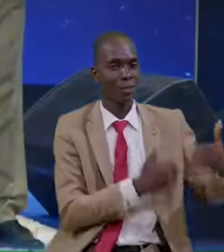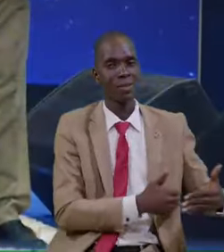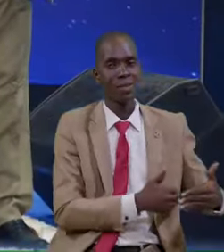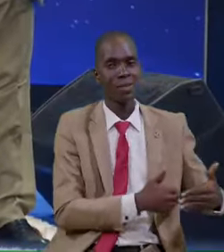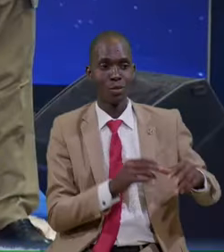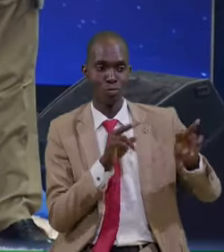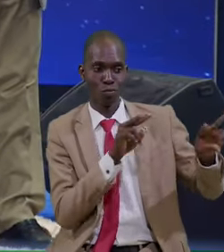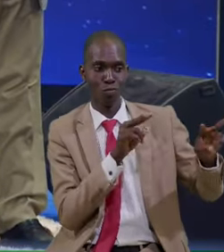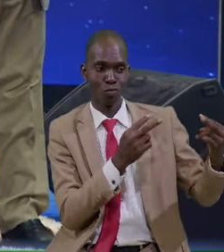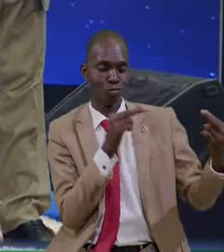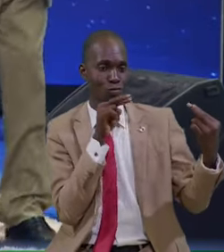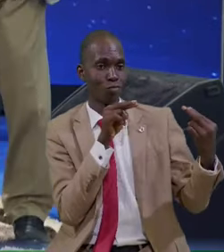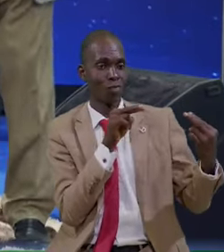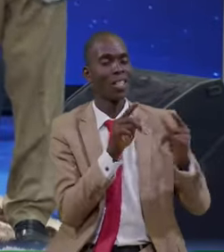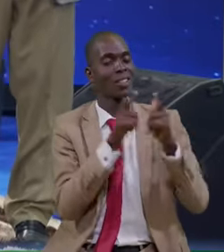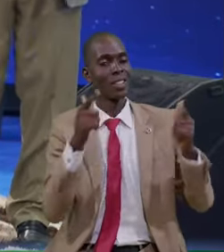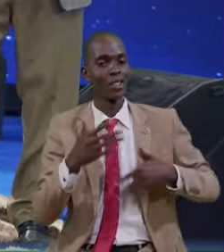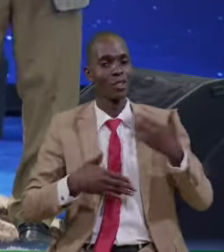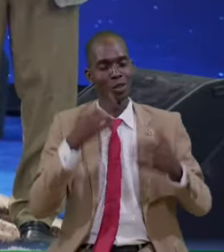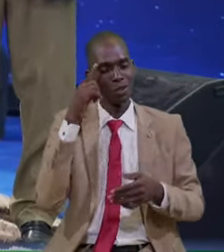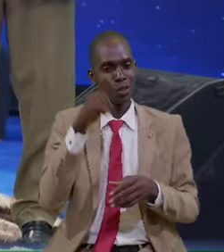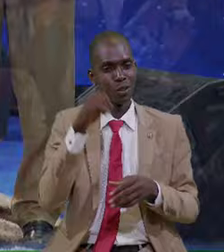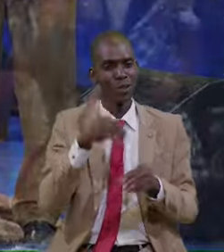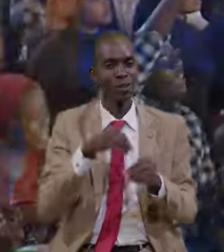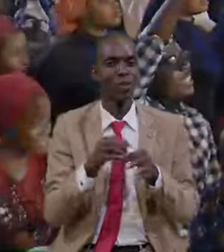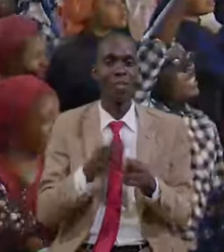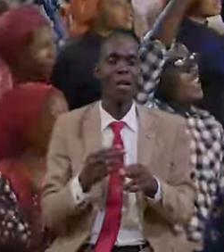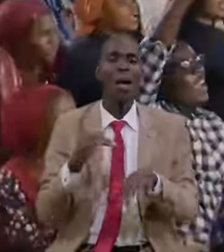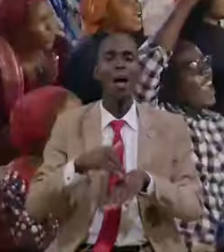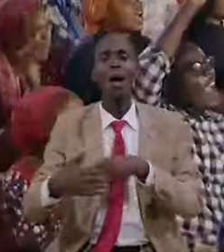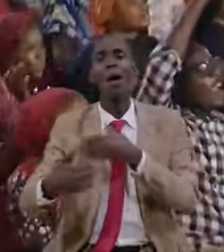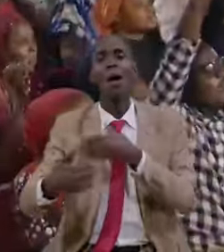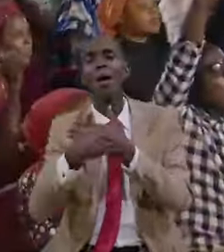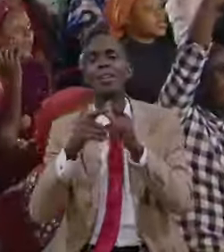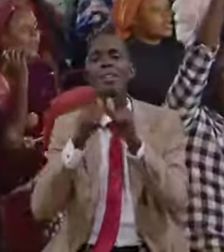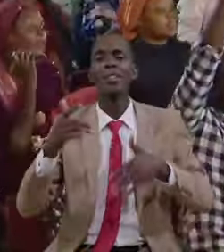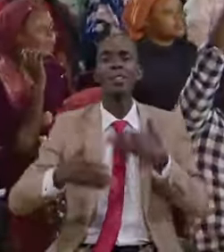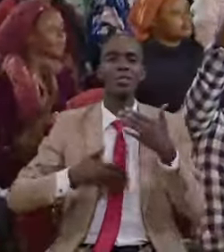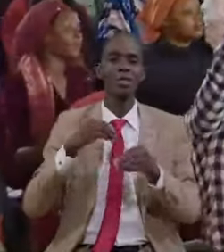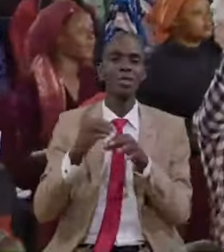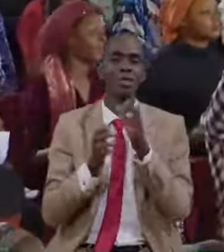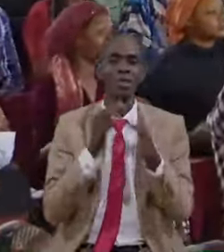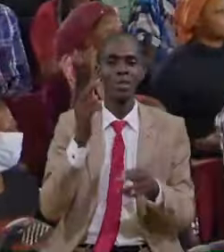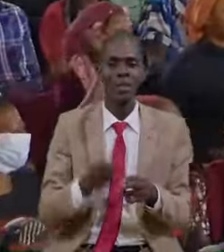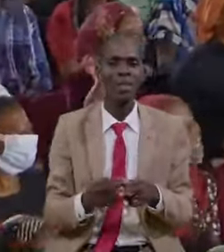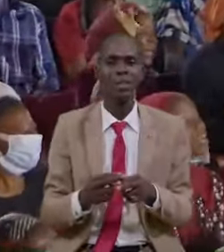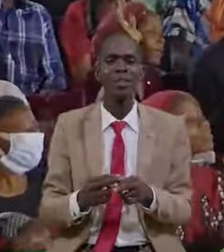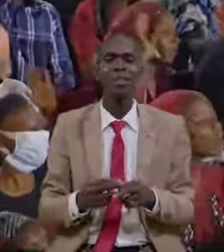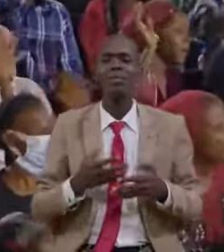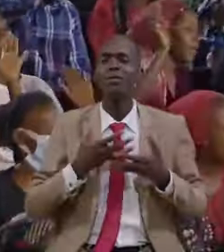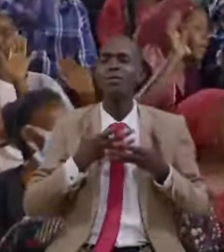you, great joy. At the back, great joy. Shouts of